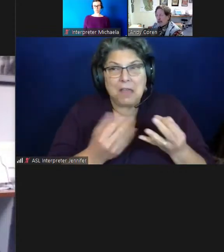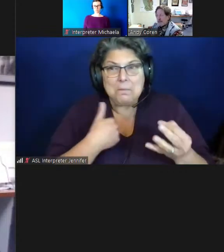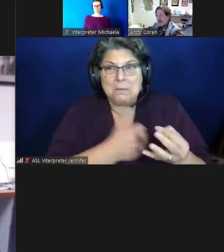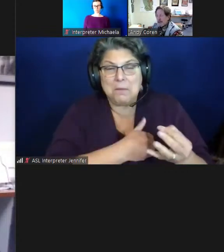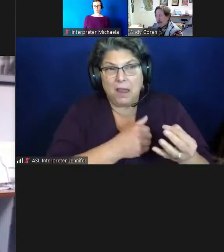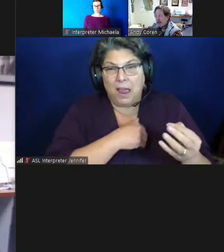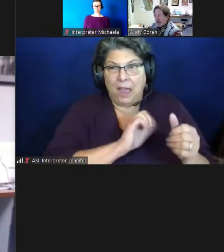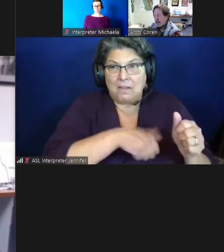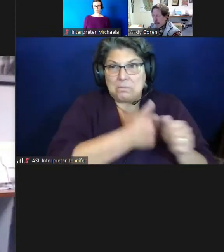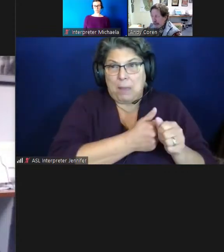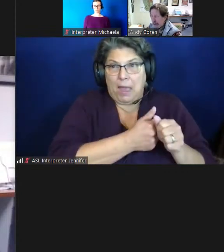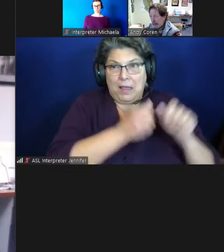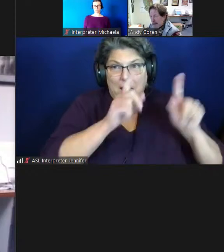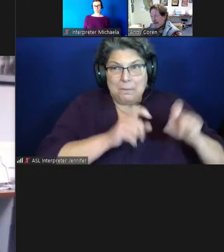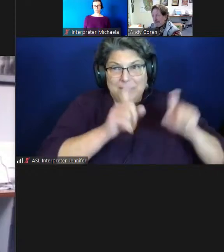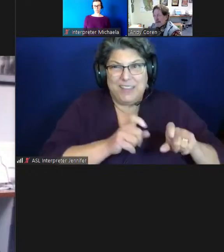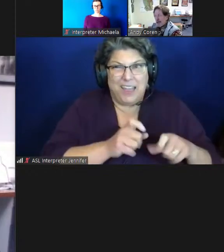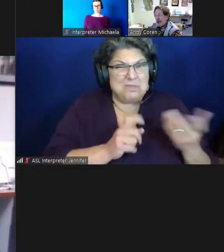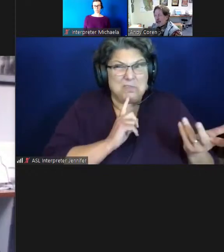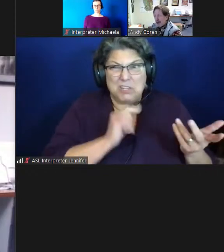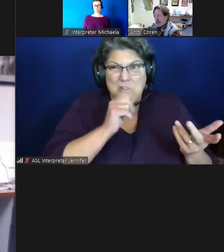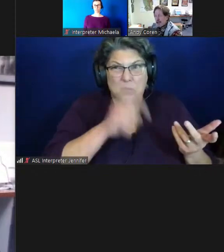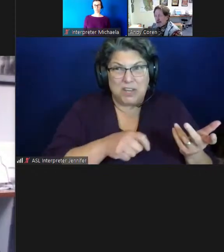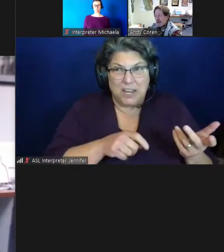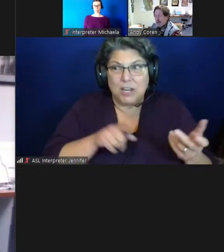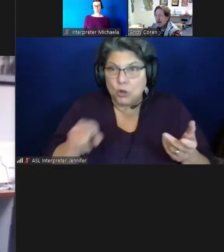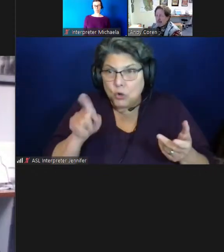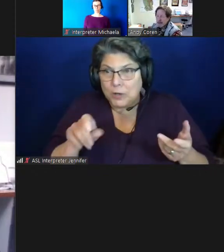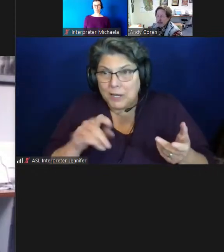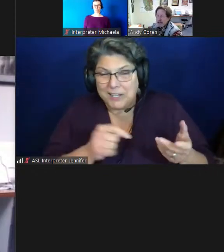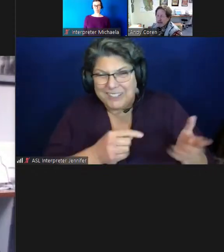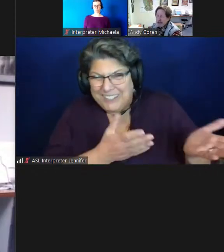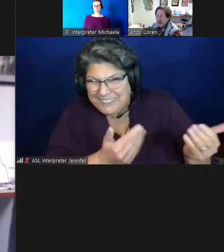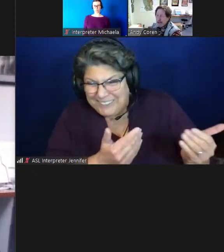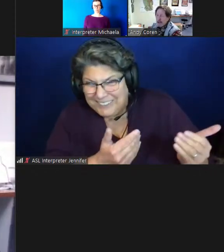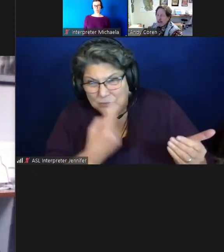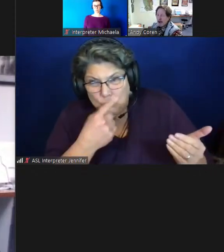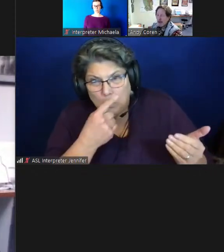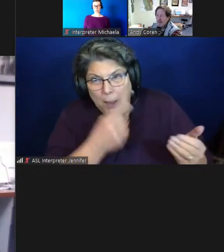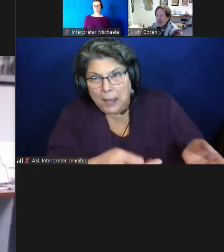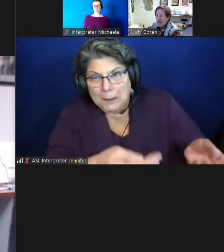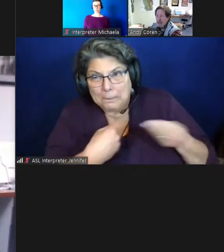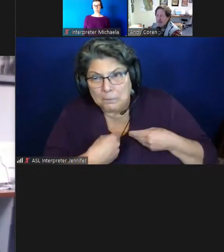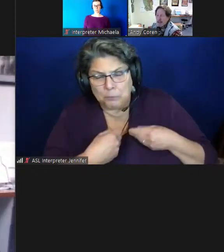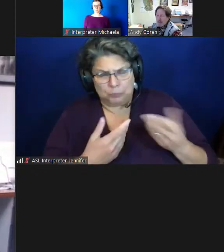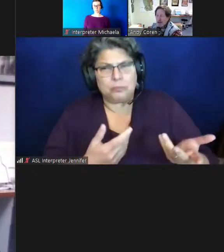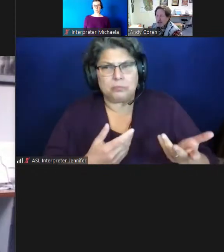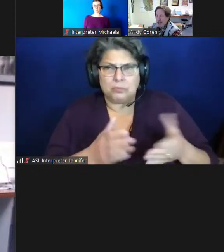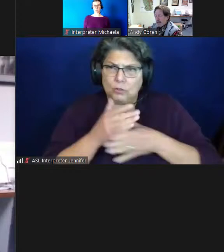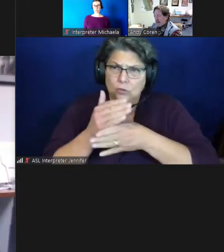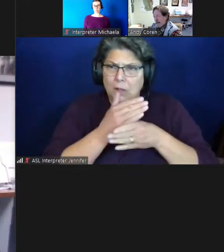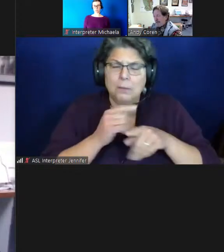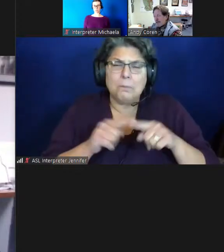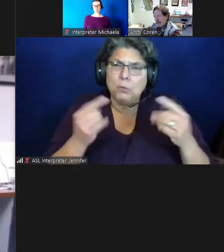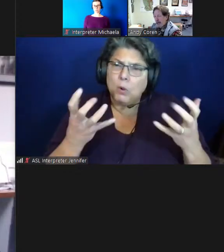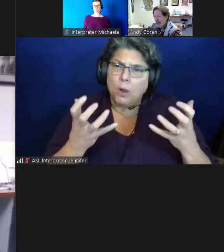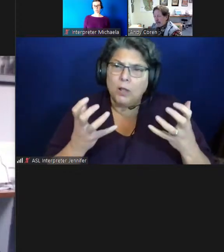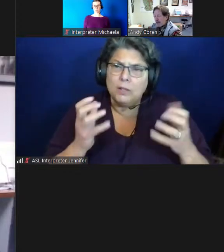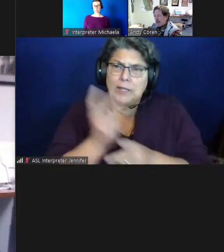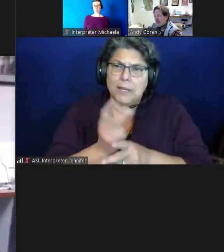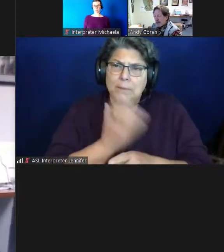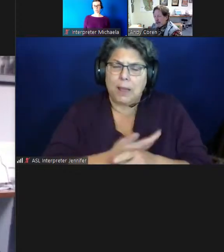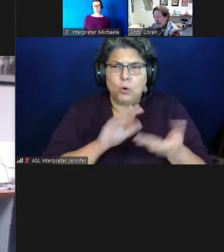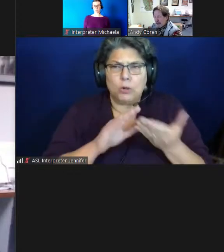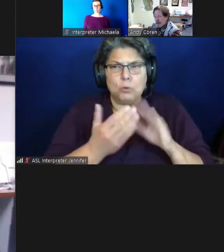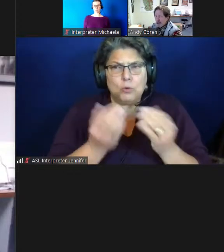can use for today and you really need it. Try and share it around. But this is hopefully to keep the community as safe as they can